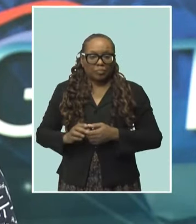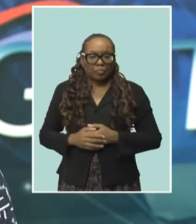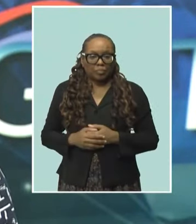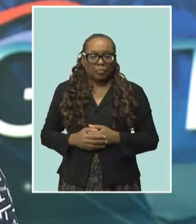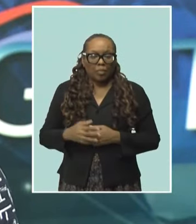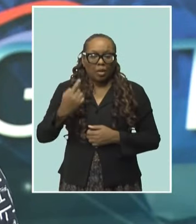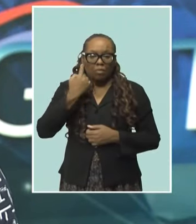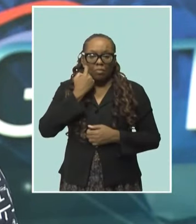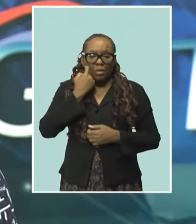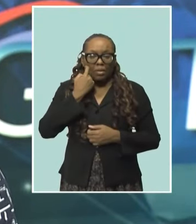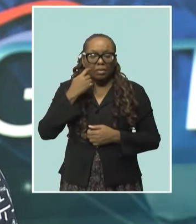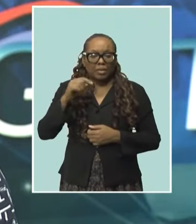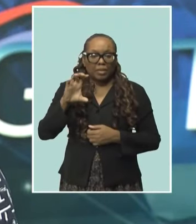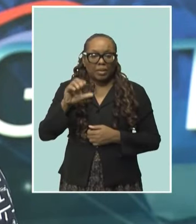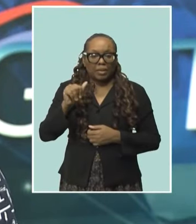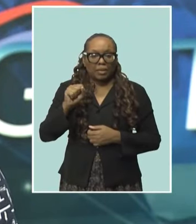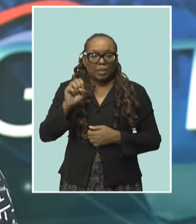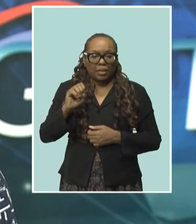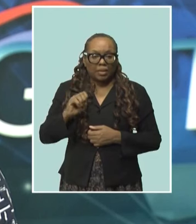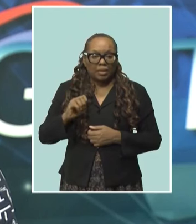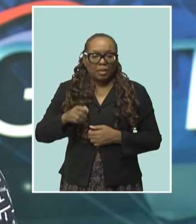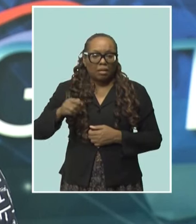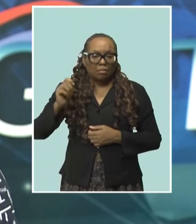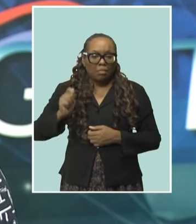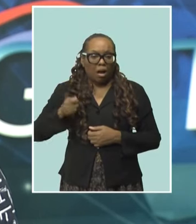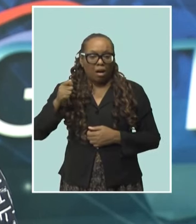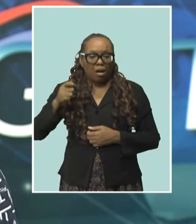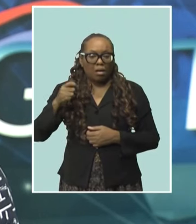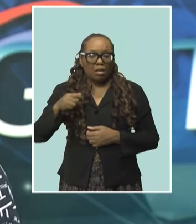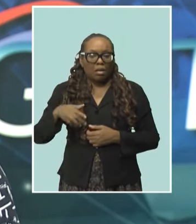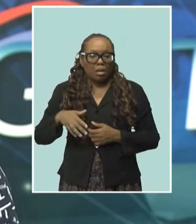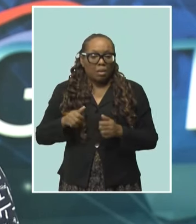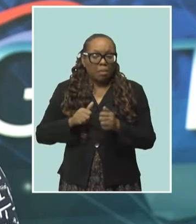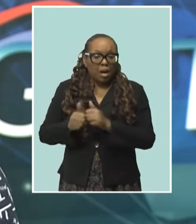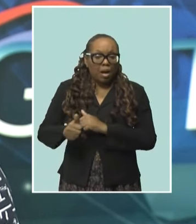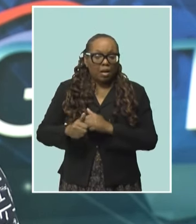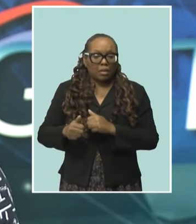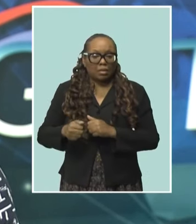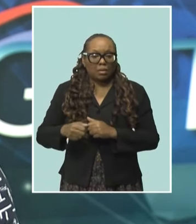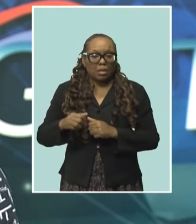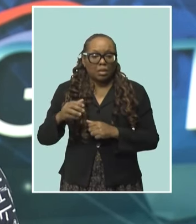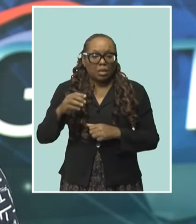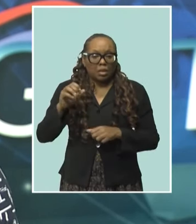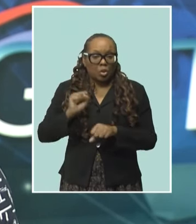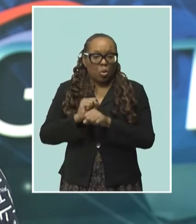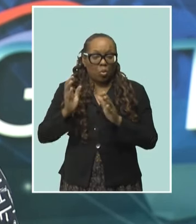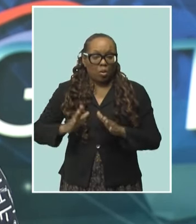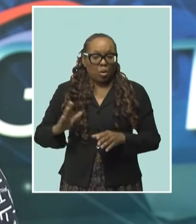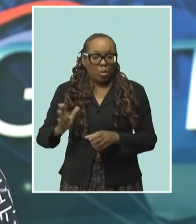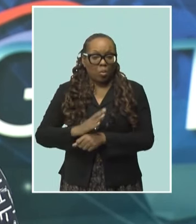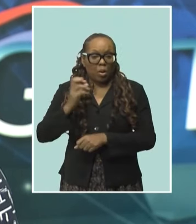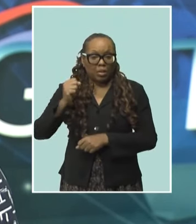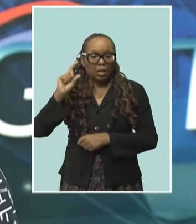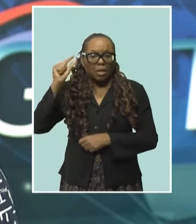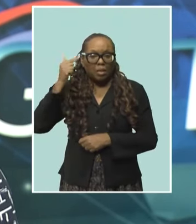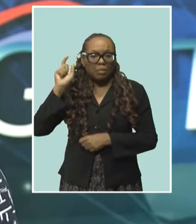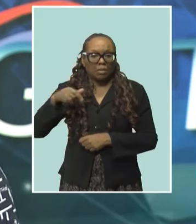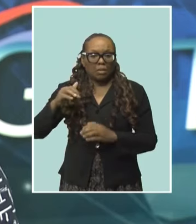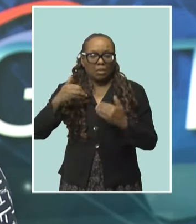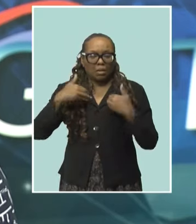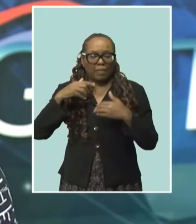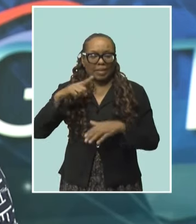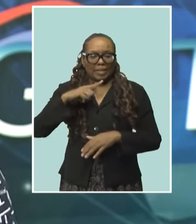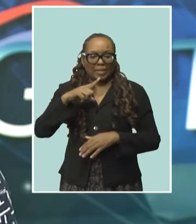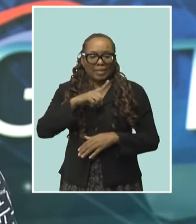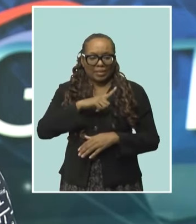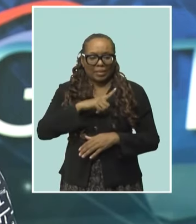Referring to a recent case where judgment was passed in favor of the employee, Senator Malalu says government should consider legislation